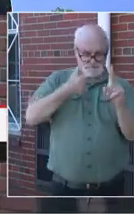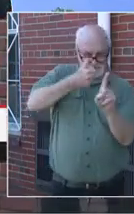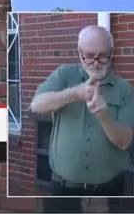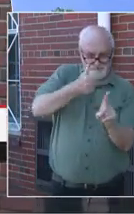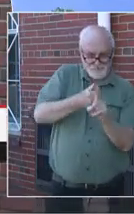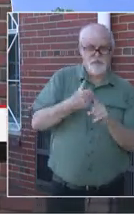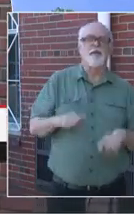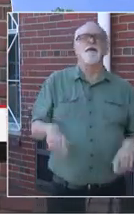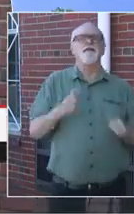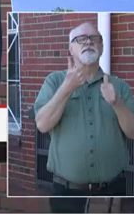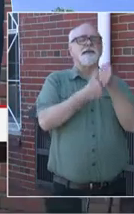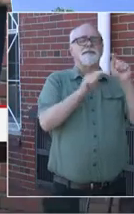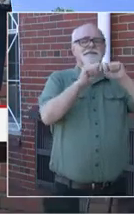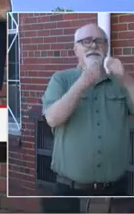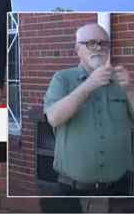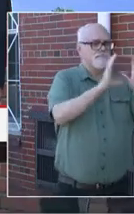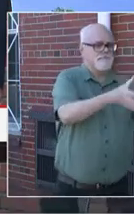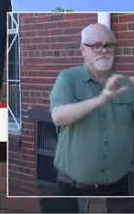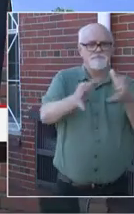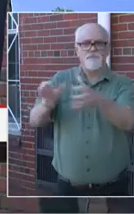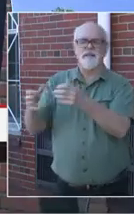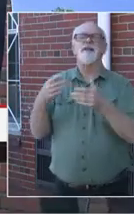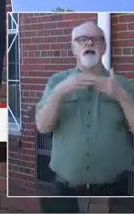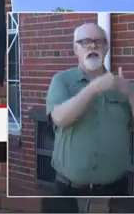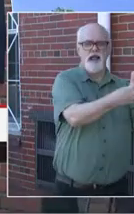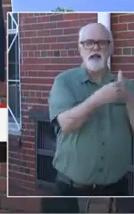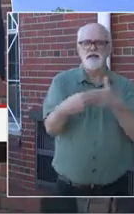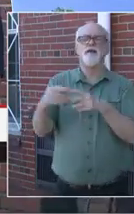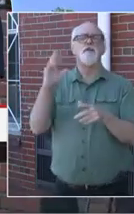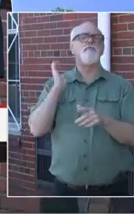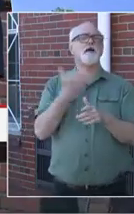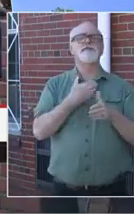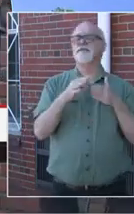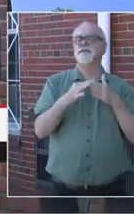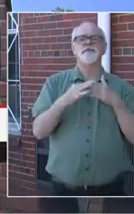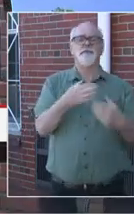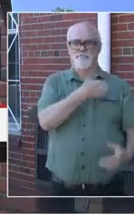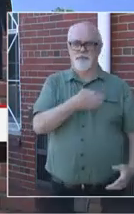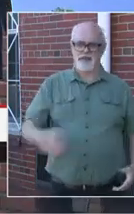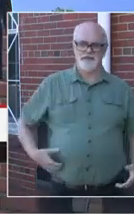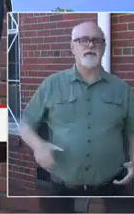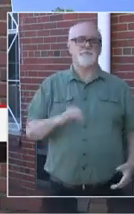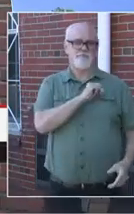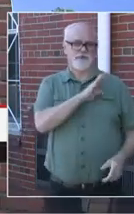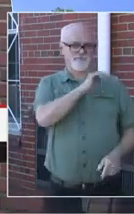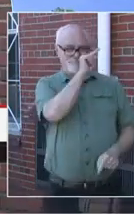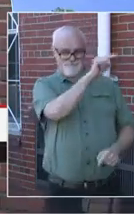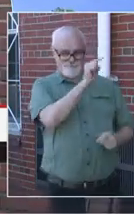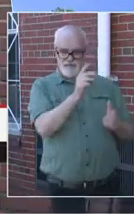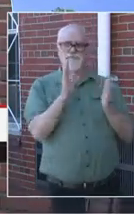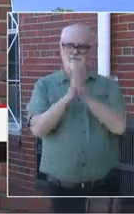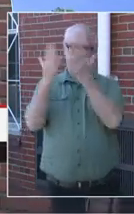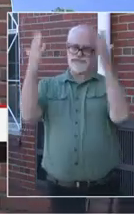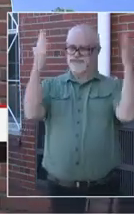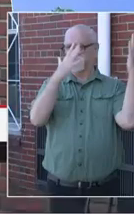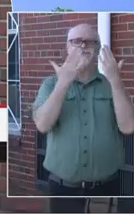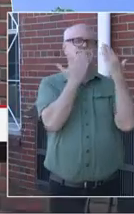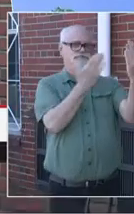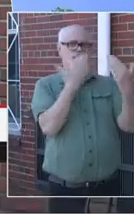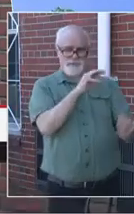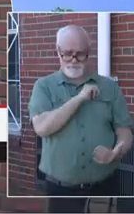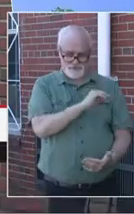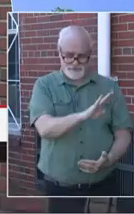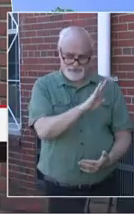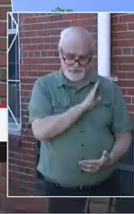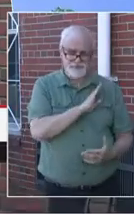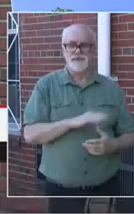general manager, a leading scorer, and that is our Mayor Muriel Bowser. Let's give her a hand in her absence.